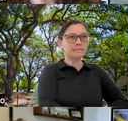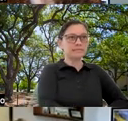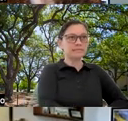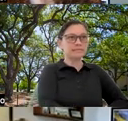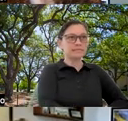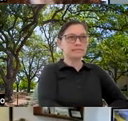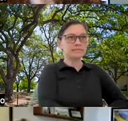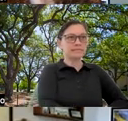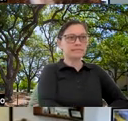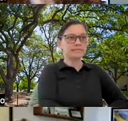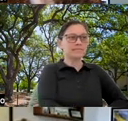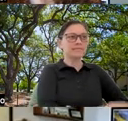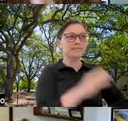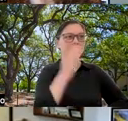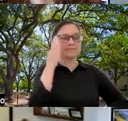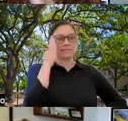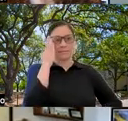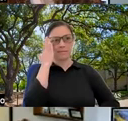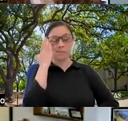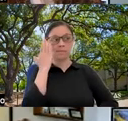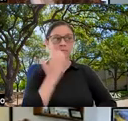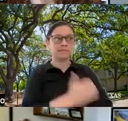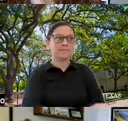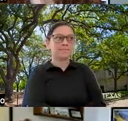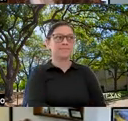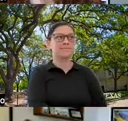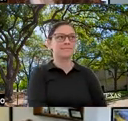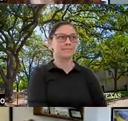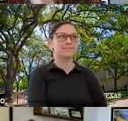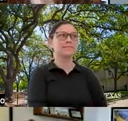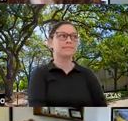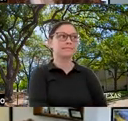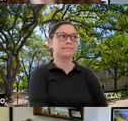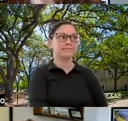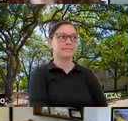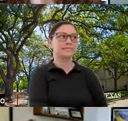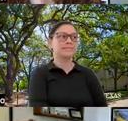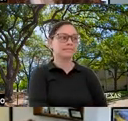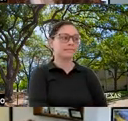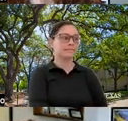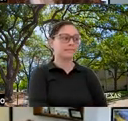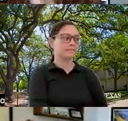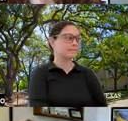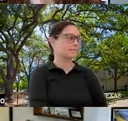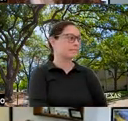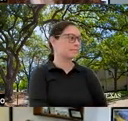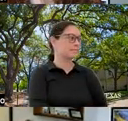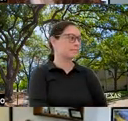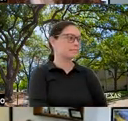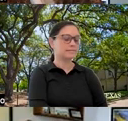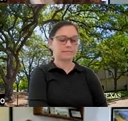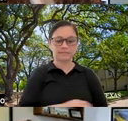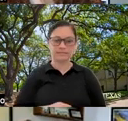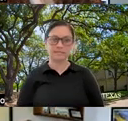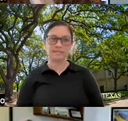up on a board that don't seem feasible, suspend your judgment on those and until we fully are able to kind of analyze and think